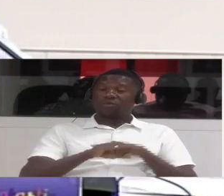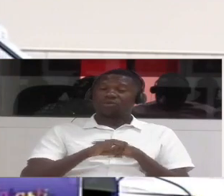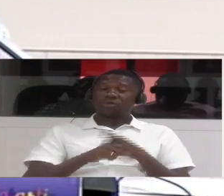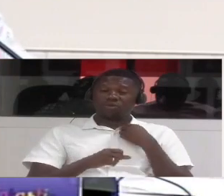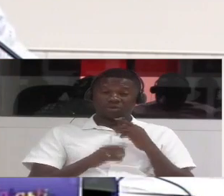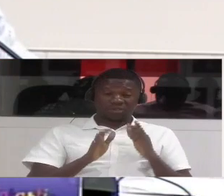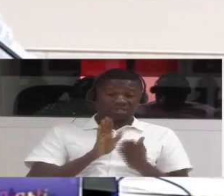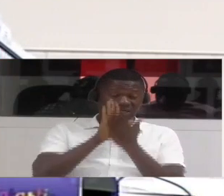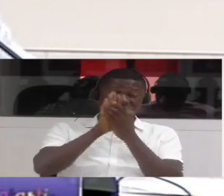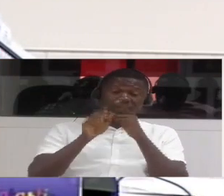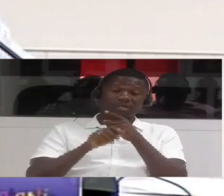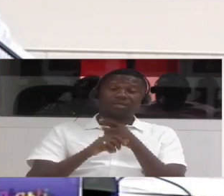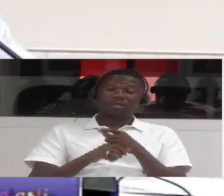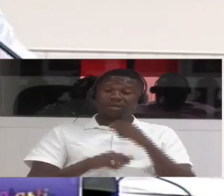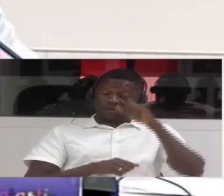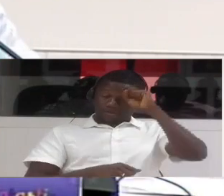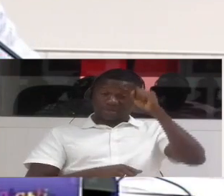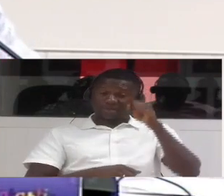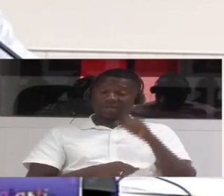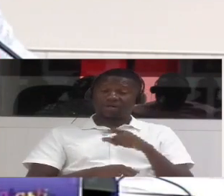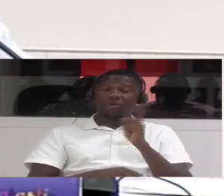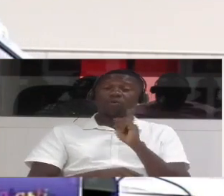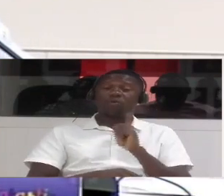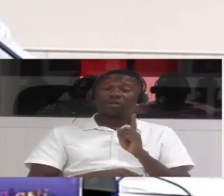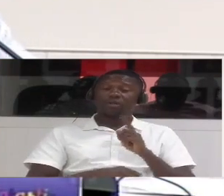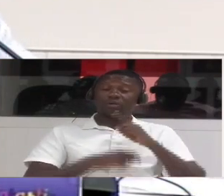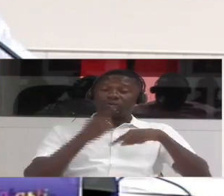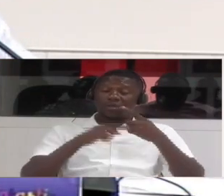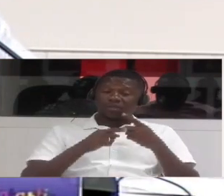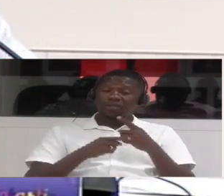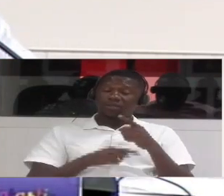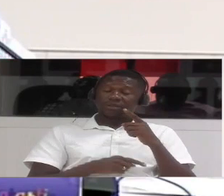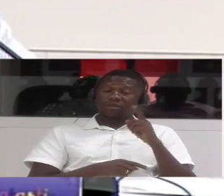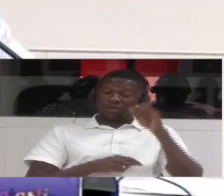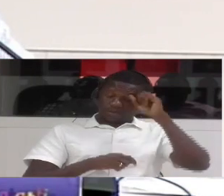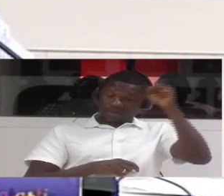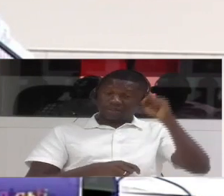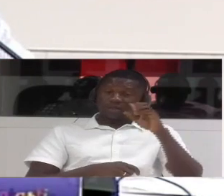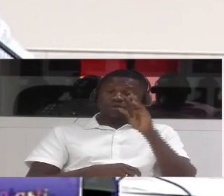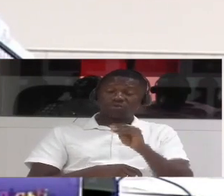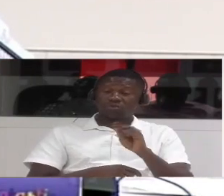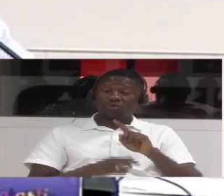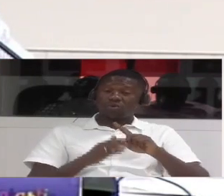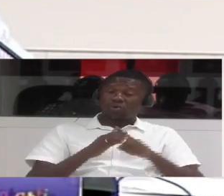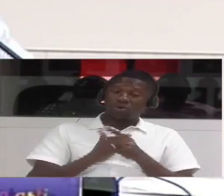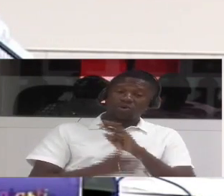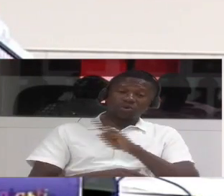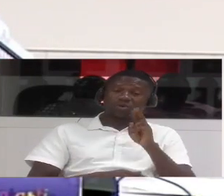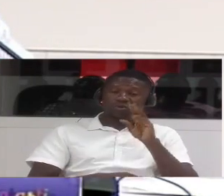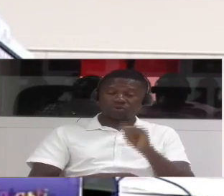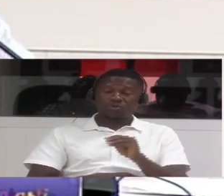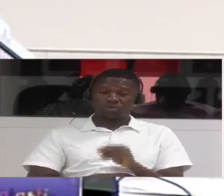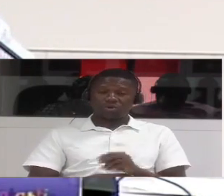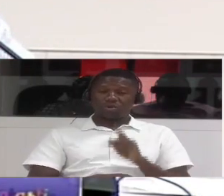particularly targeting the presidency about what the presidency does or doesn't do. But then when you look at the column also,